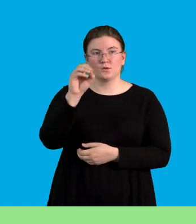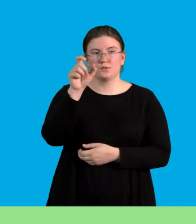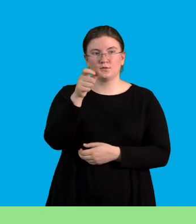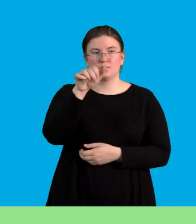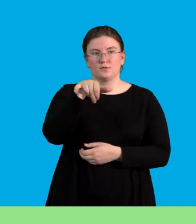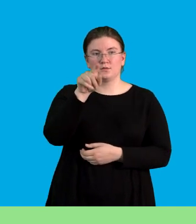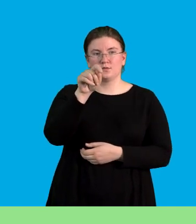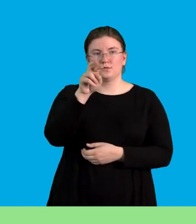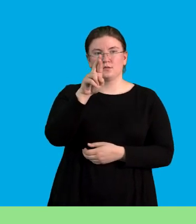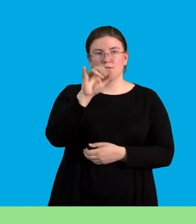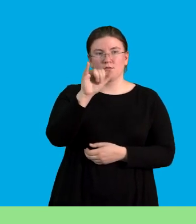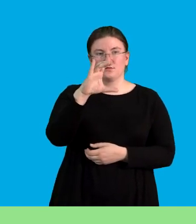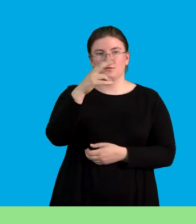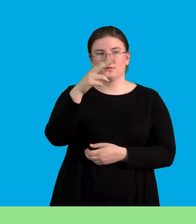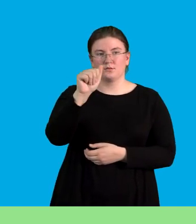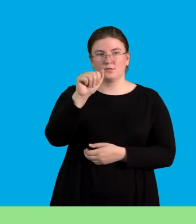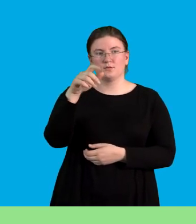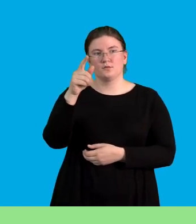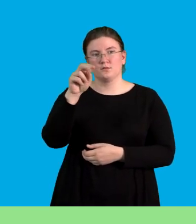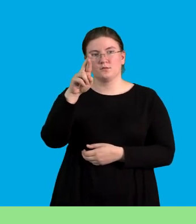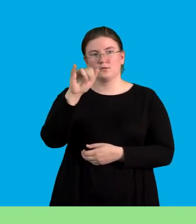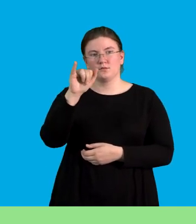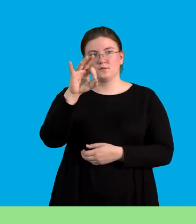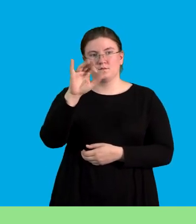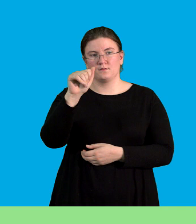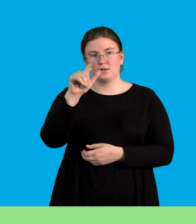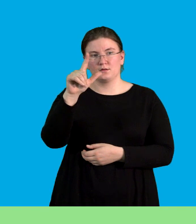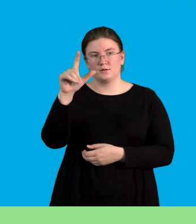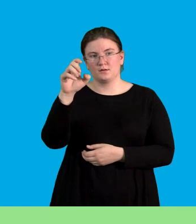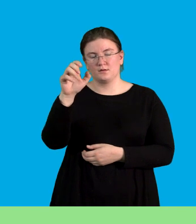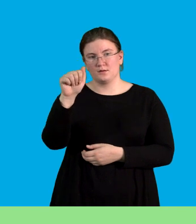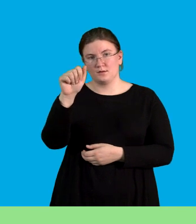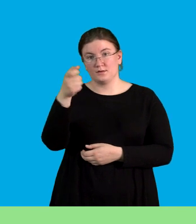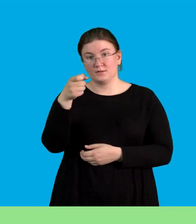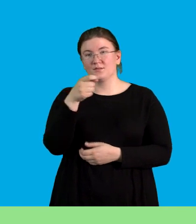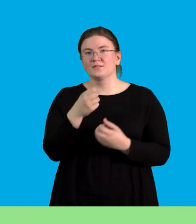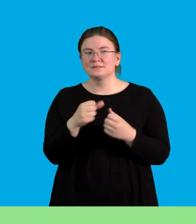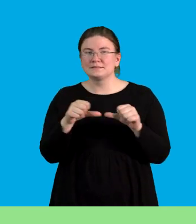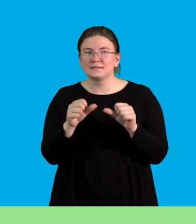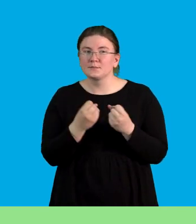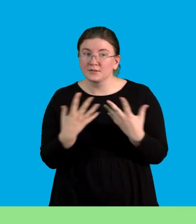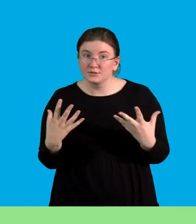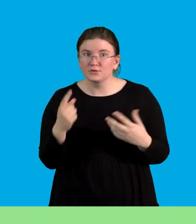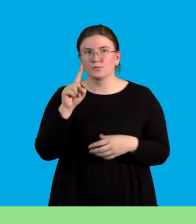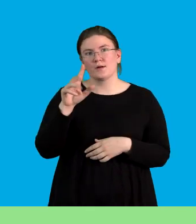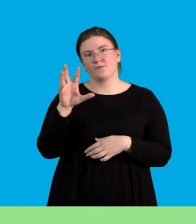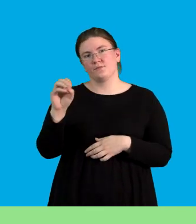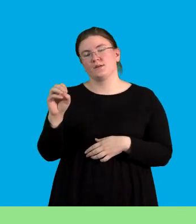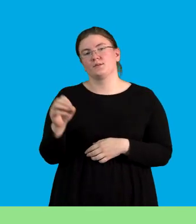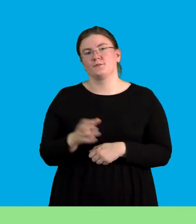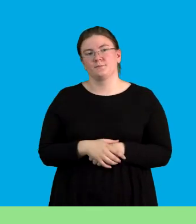is this Oxytricha triphelix? And there we have it. It is 150 micrometers.